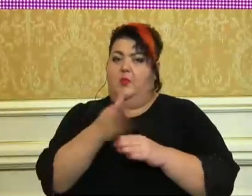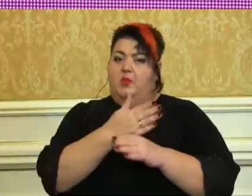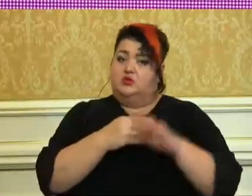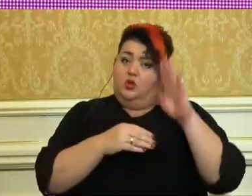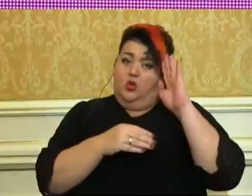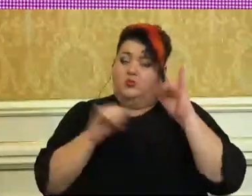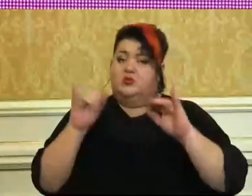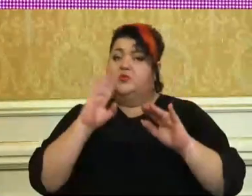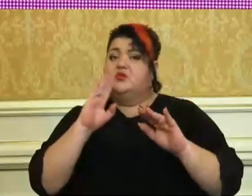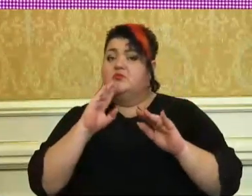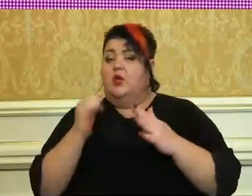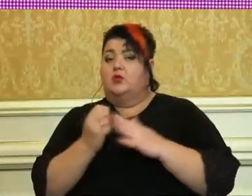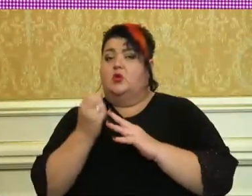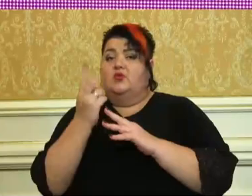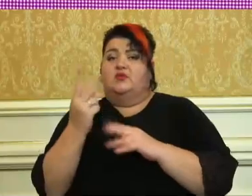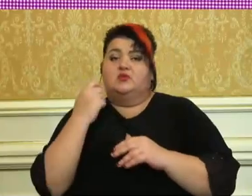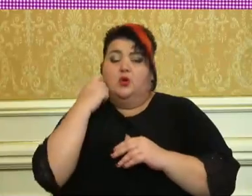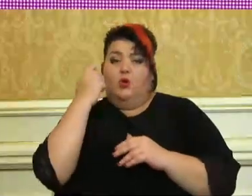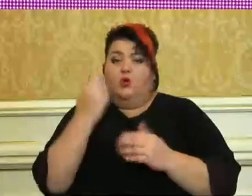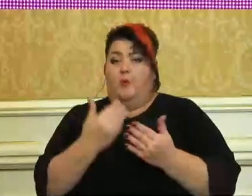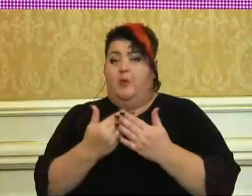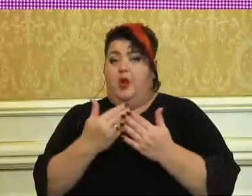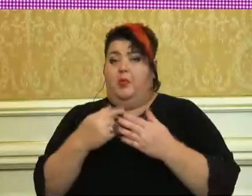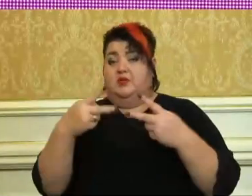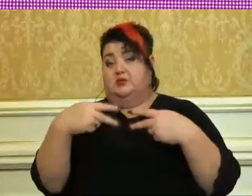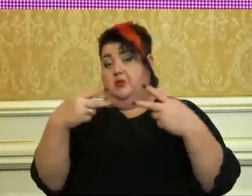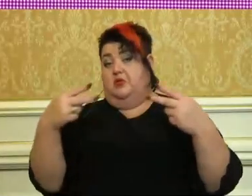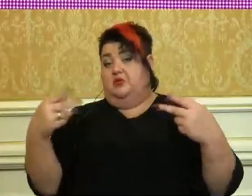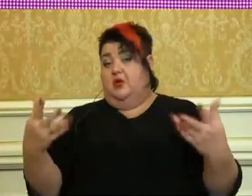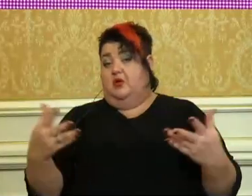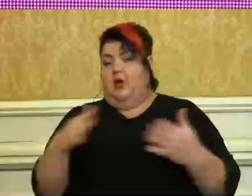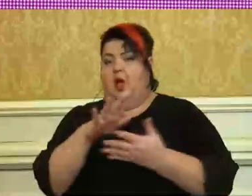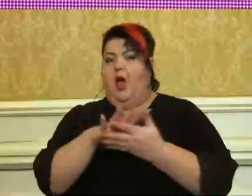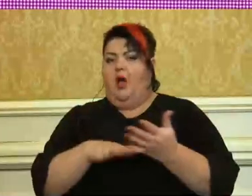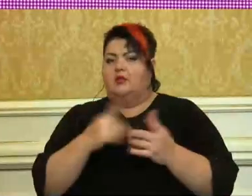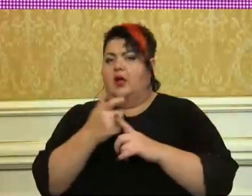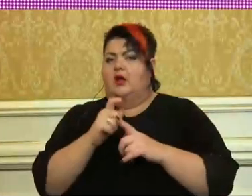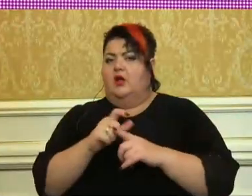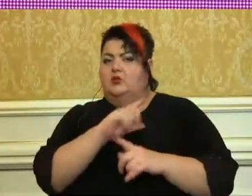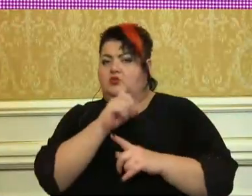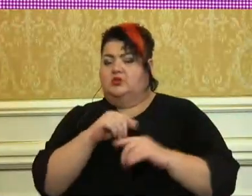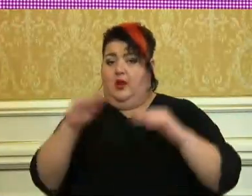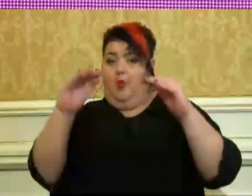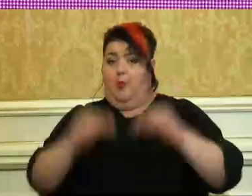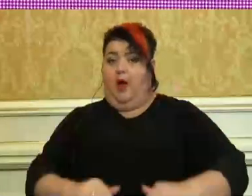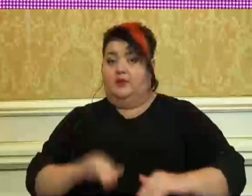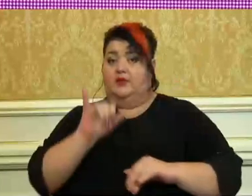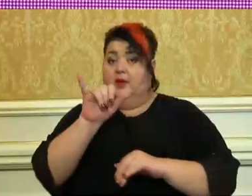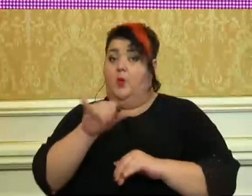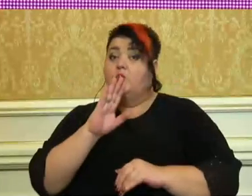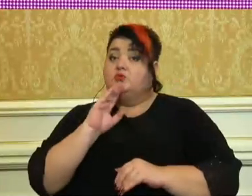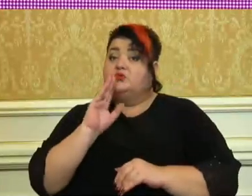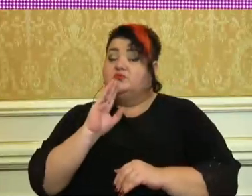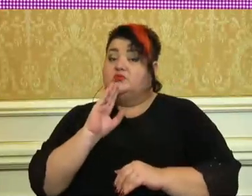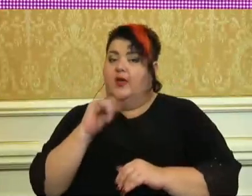free fall for girls. So in Canada, we have started to scoop that age and really invest